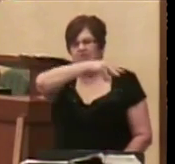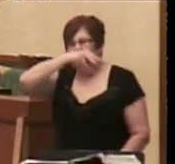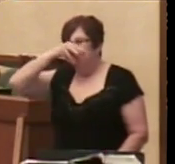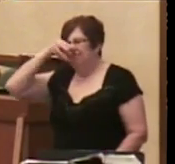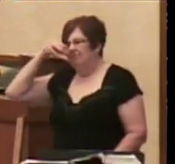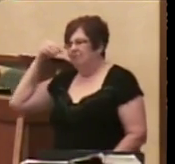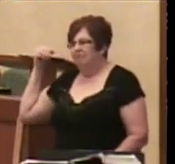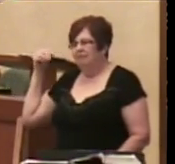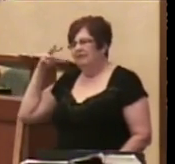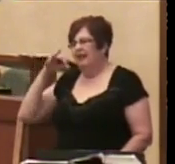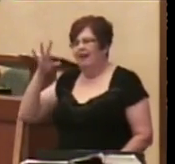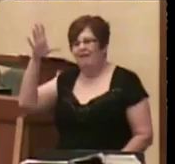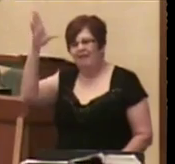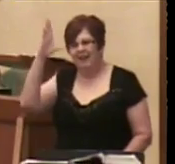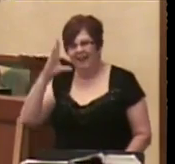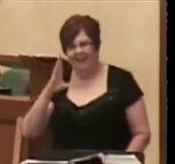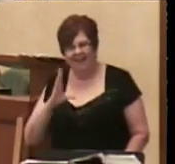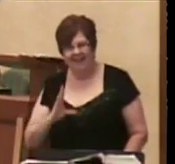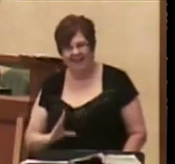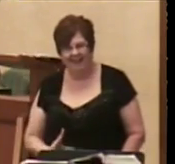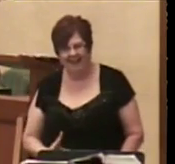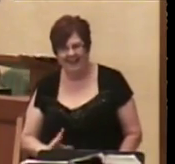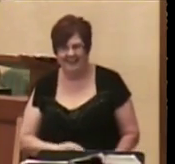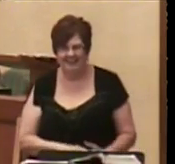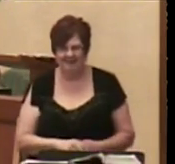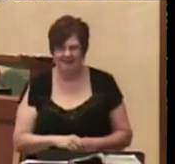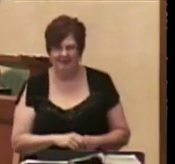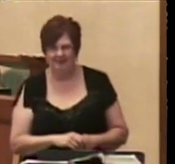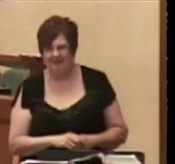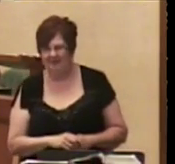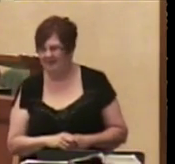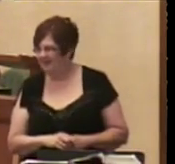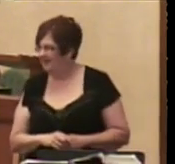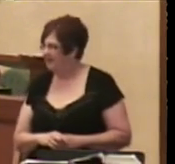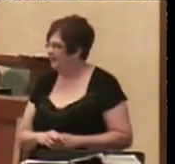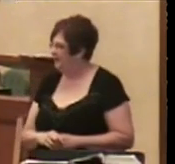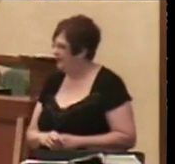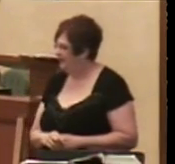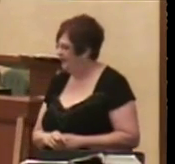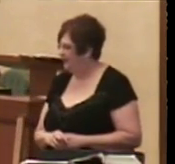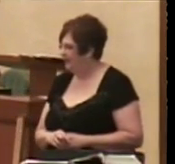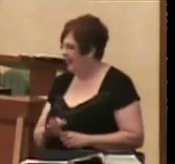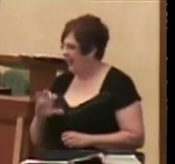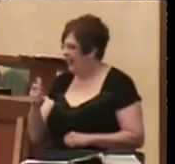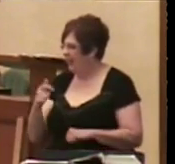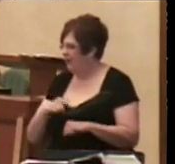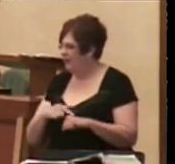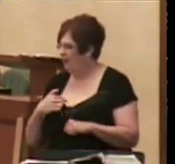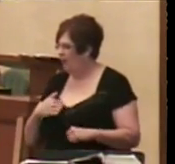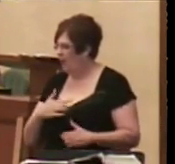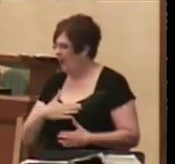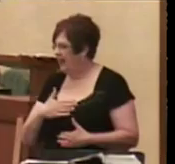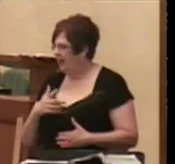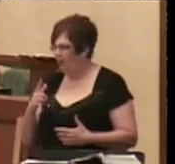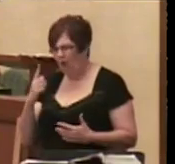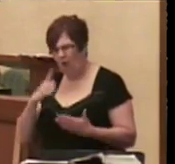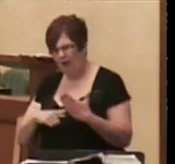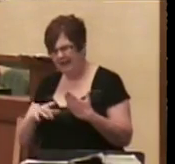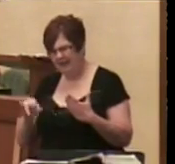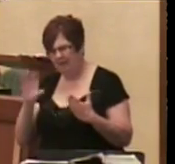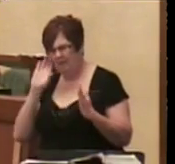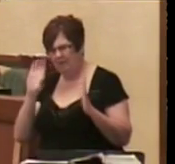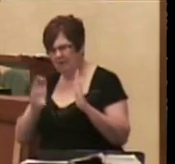Breathe deep the breath of God. And here's another time we can breathe deep. What's this a picture